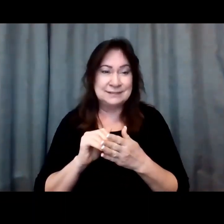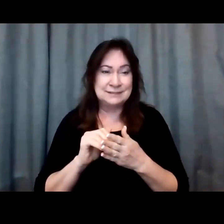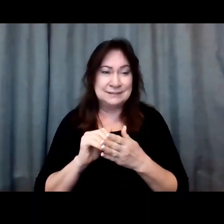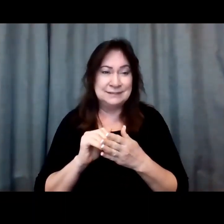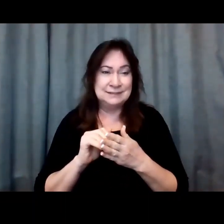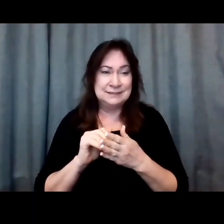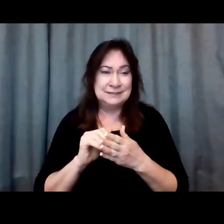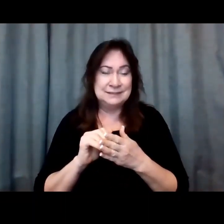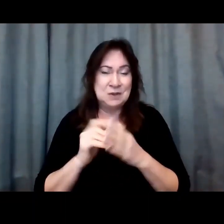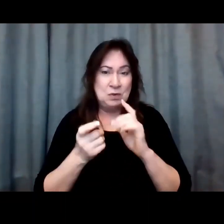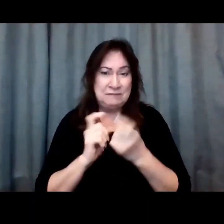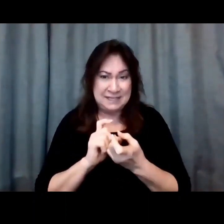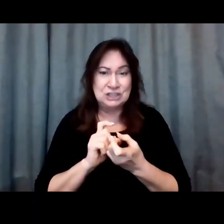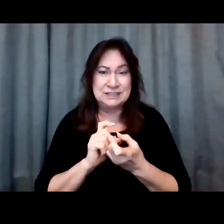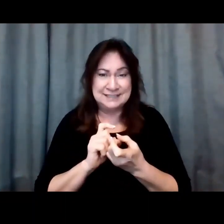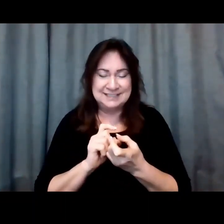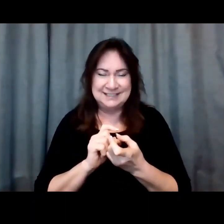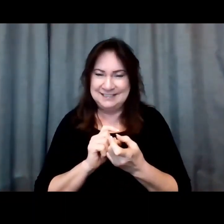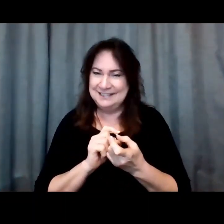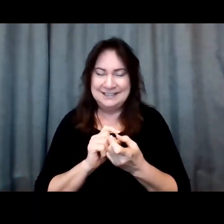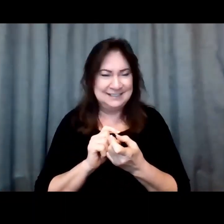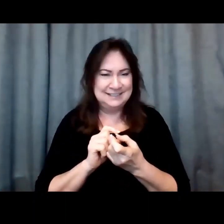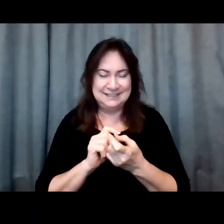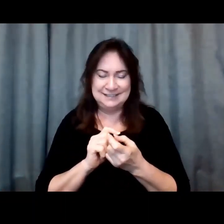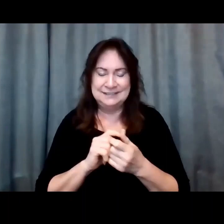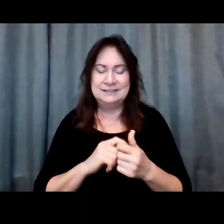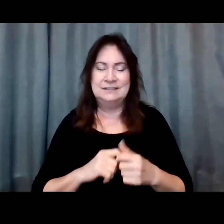7,000 revisions.